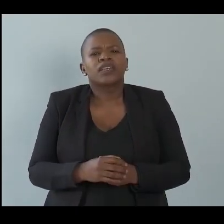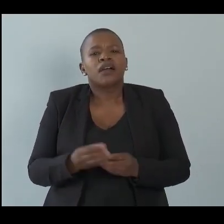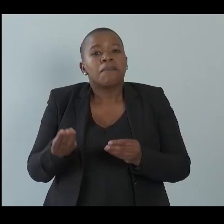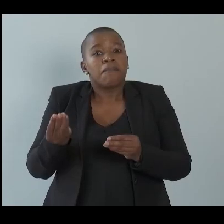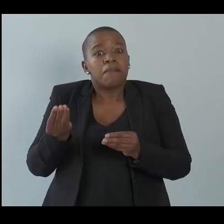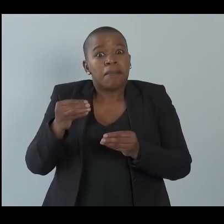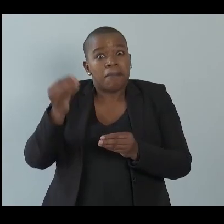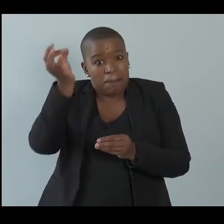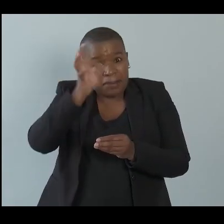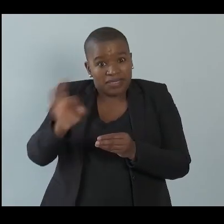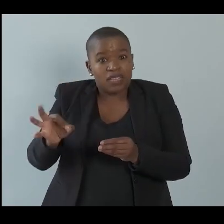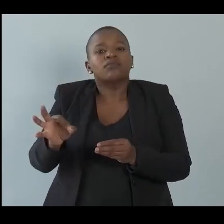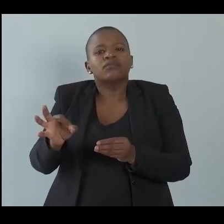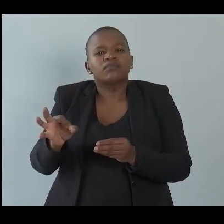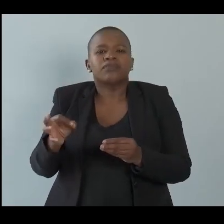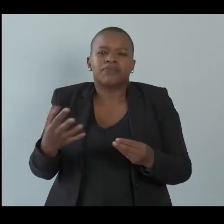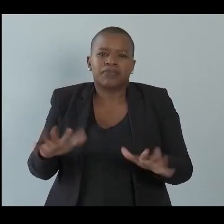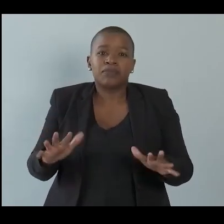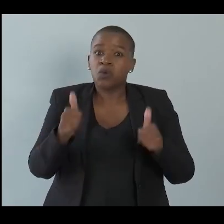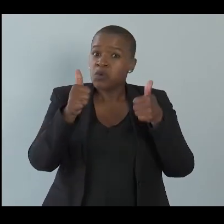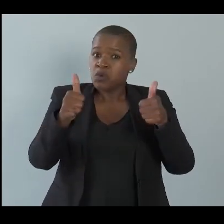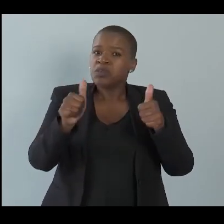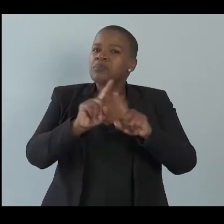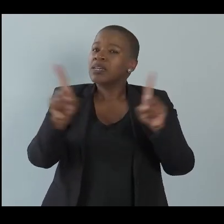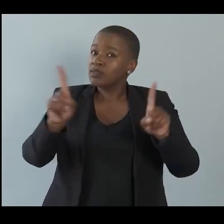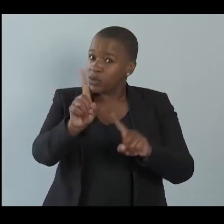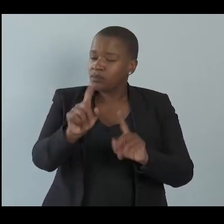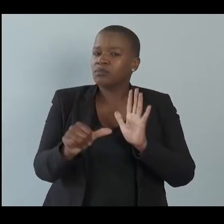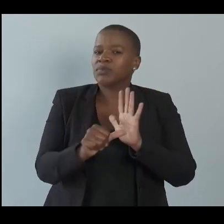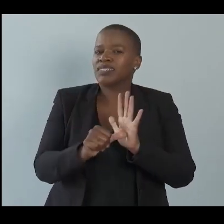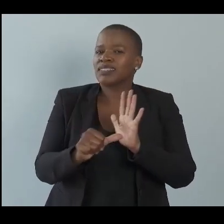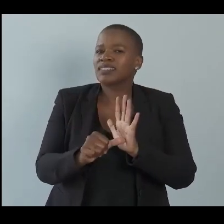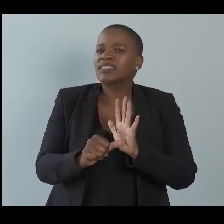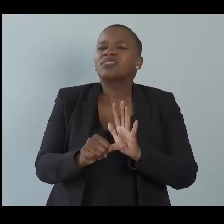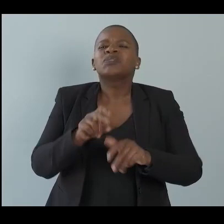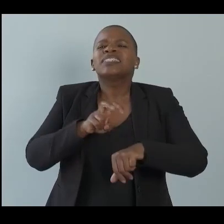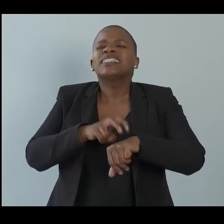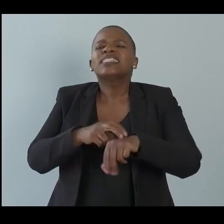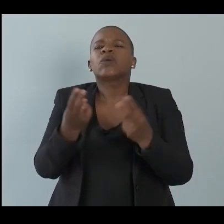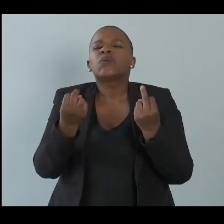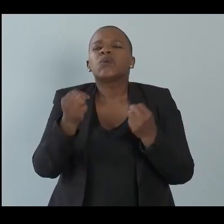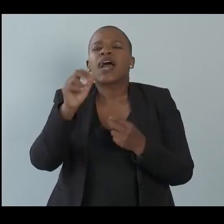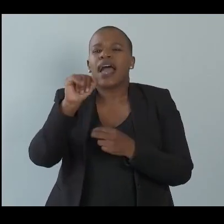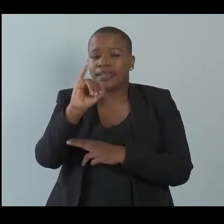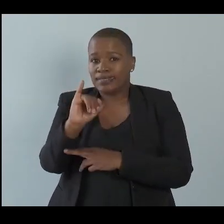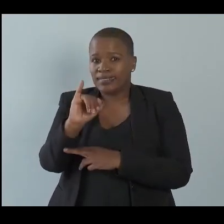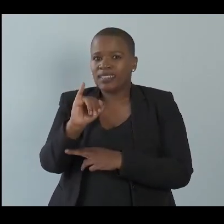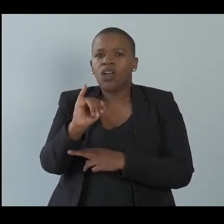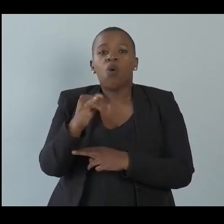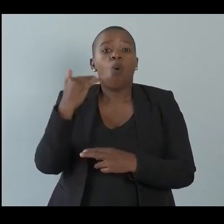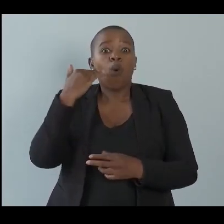trade. However, it is important that we convert the new owner into a Netstar customer once those cars are being